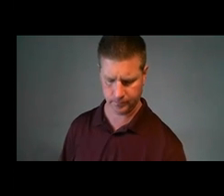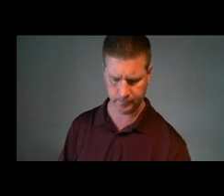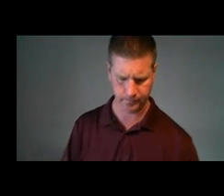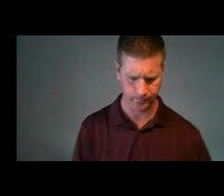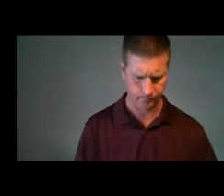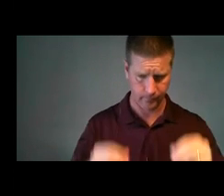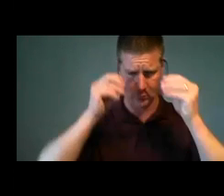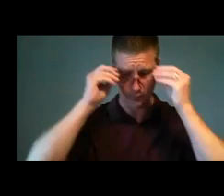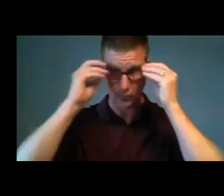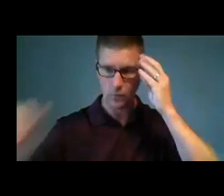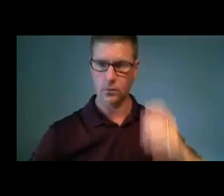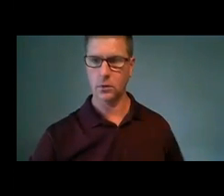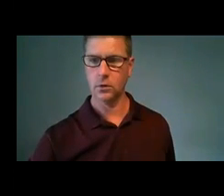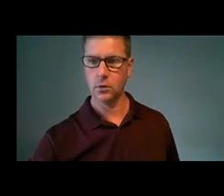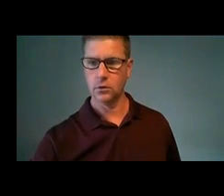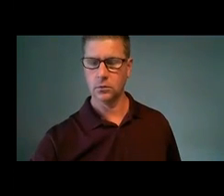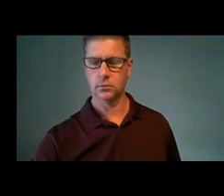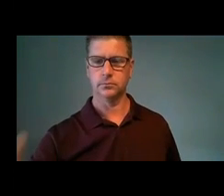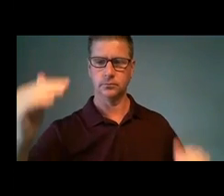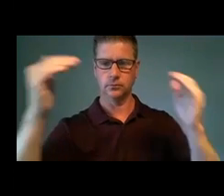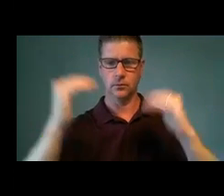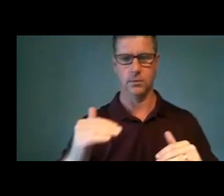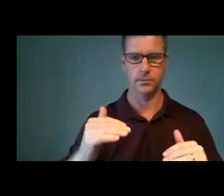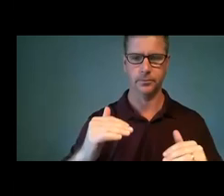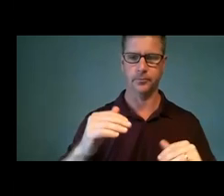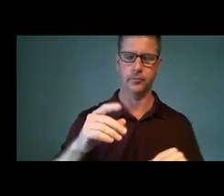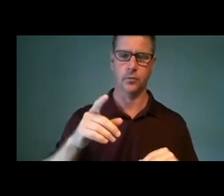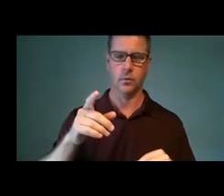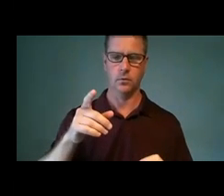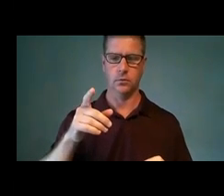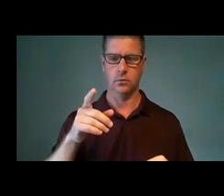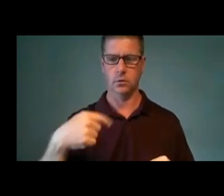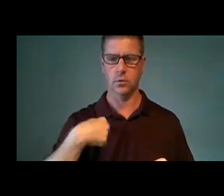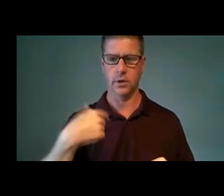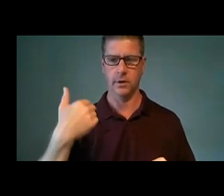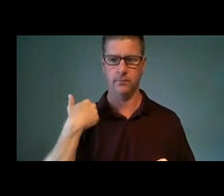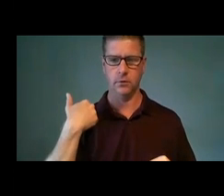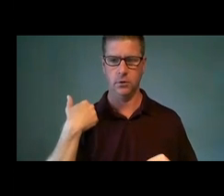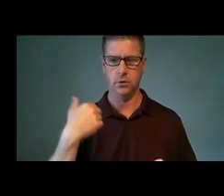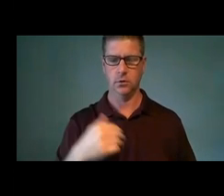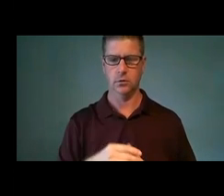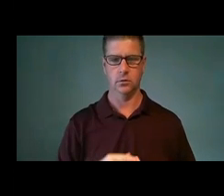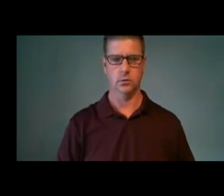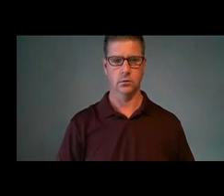Thank you. Okay, next up, we have